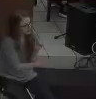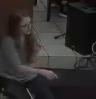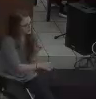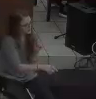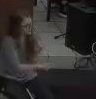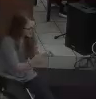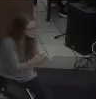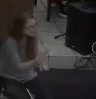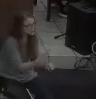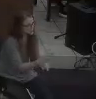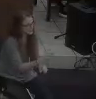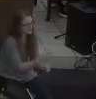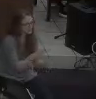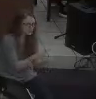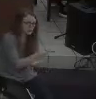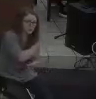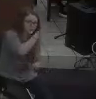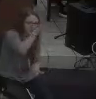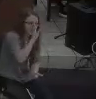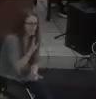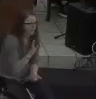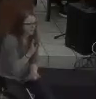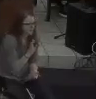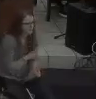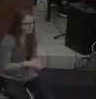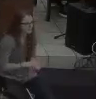use it to glorify God.